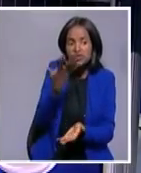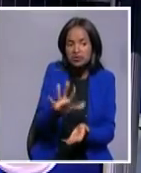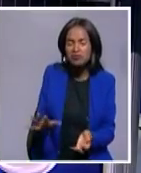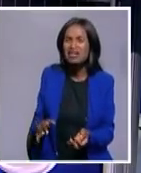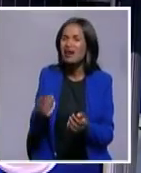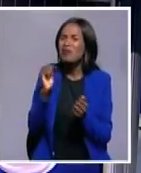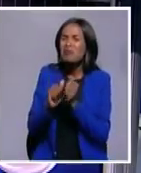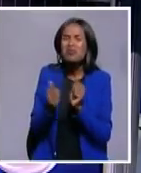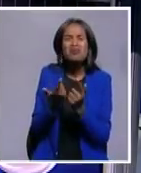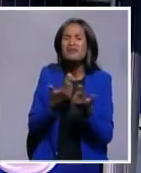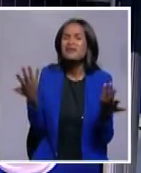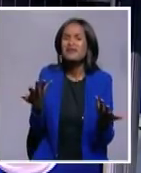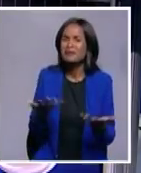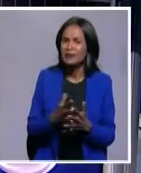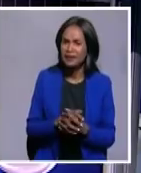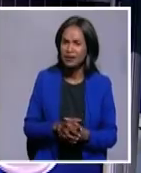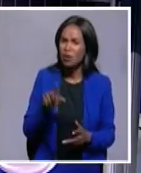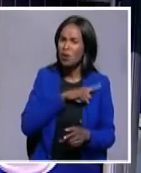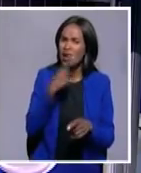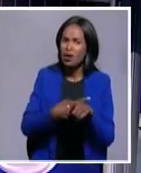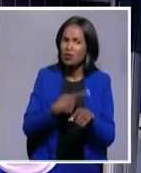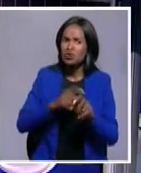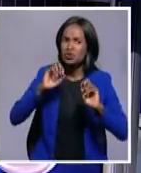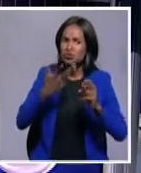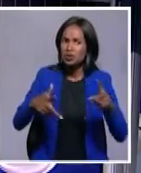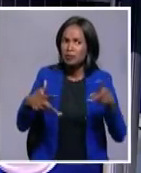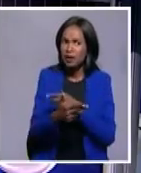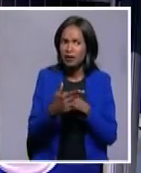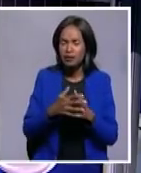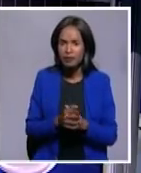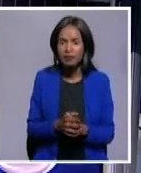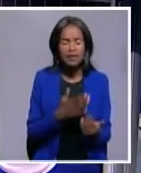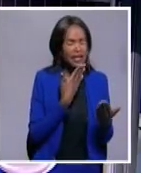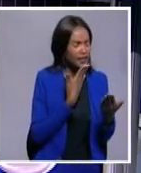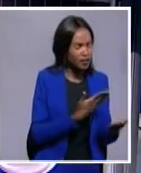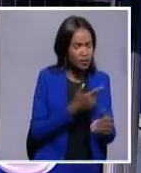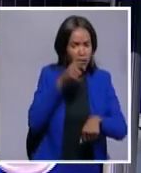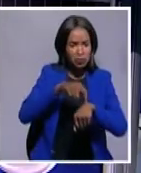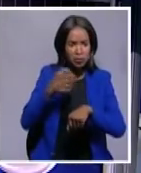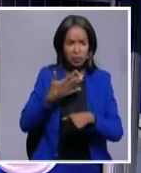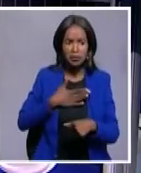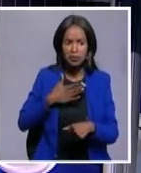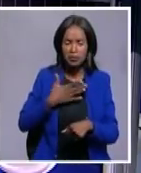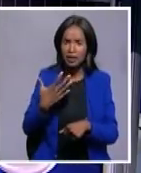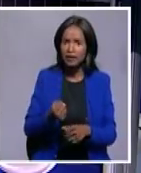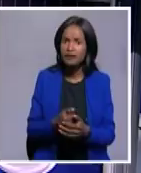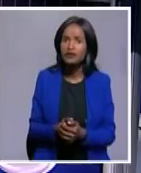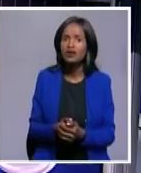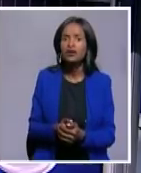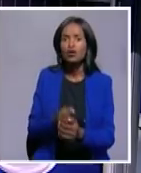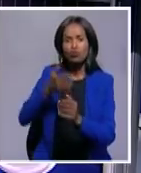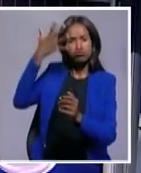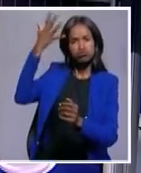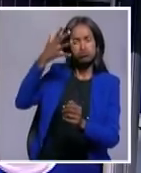how this situation came about? Thank you very much for this opportunity to address the